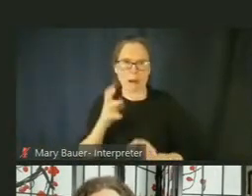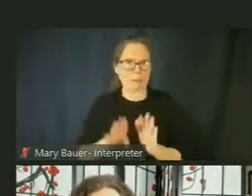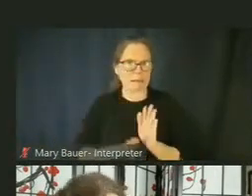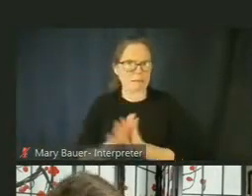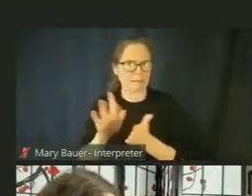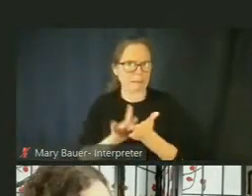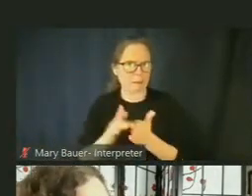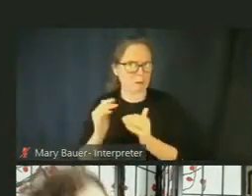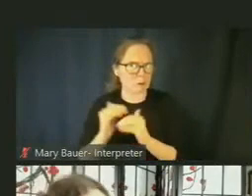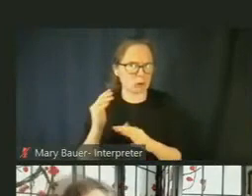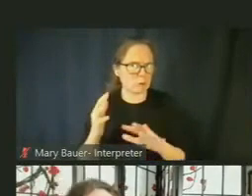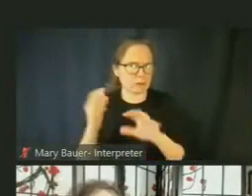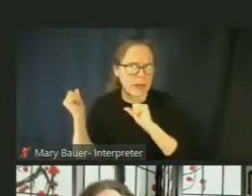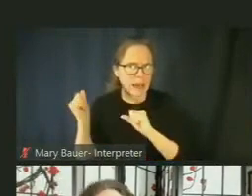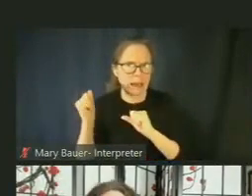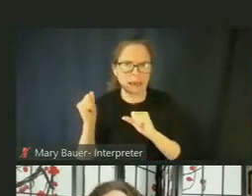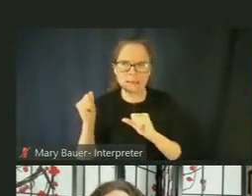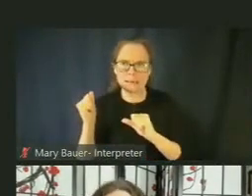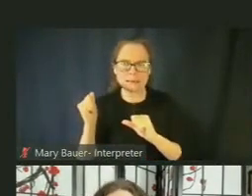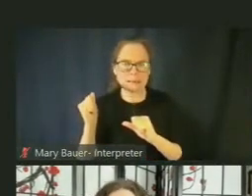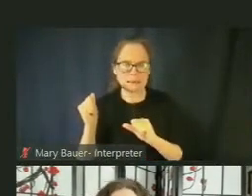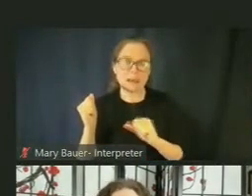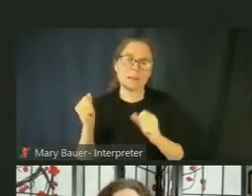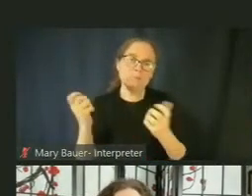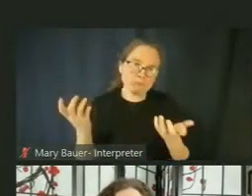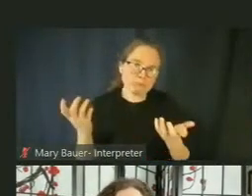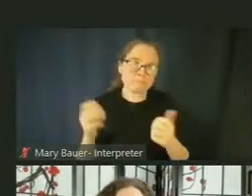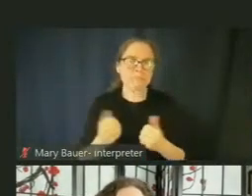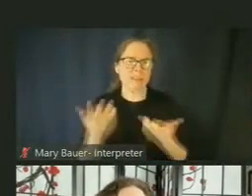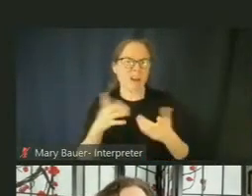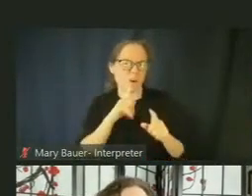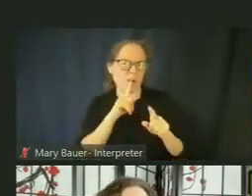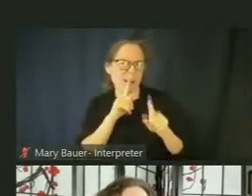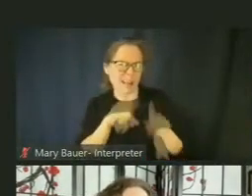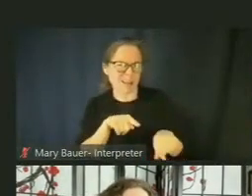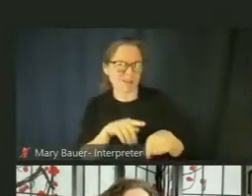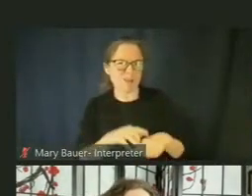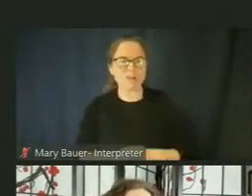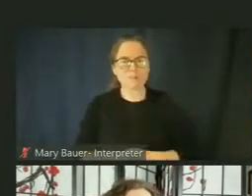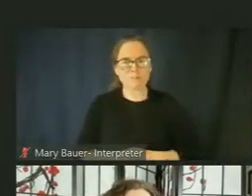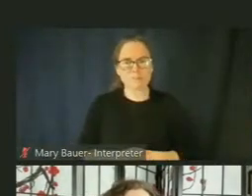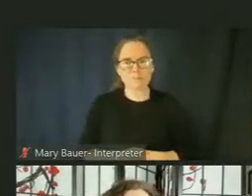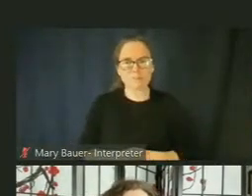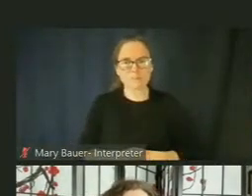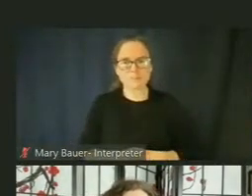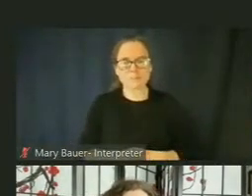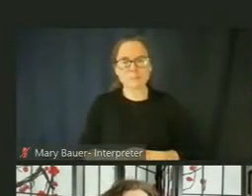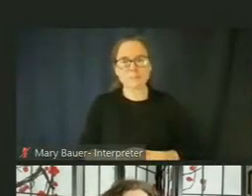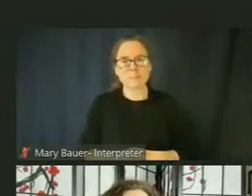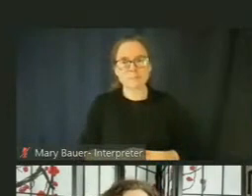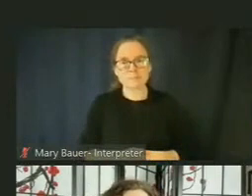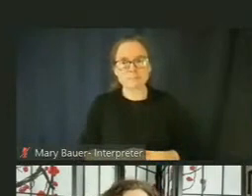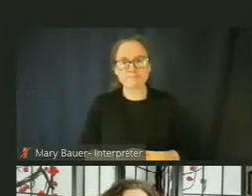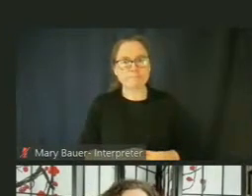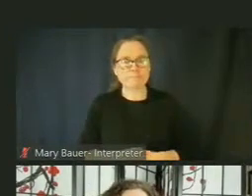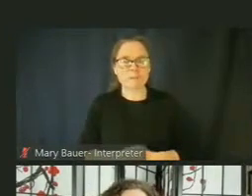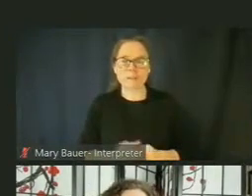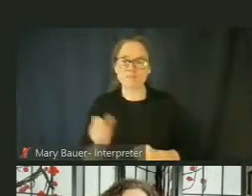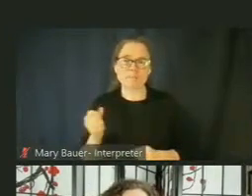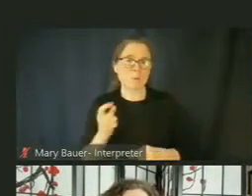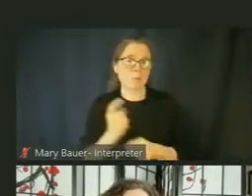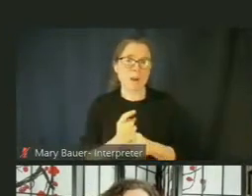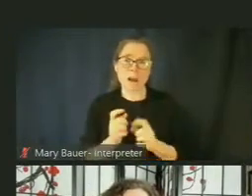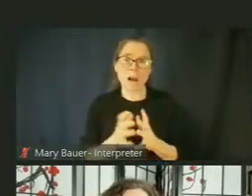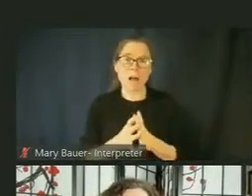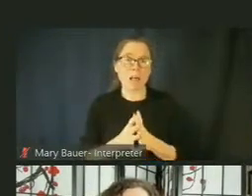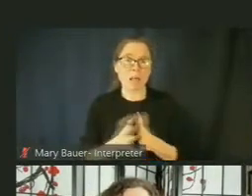but we had that question answered. I also think, part of it is there's just so much information out there and people